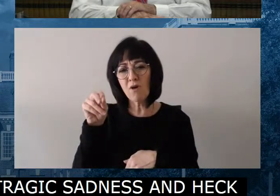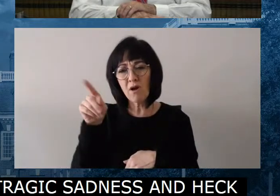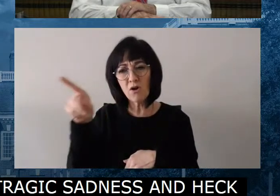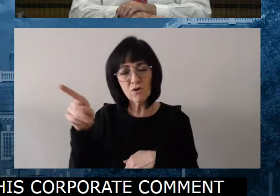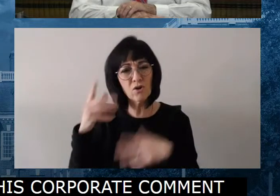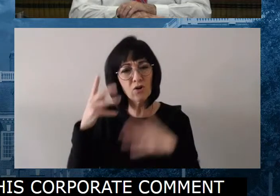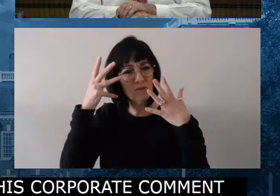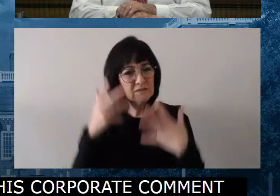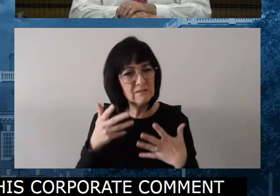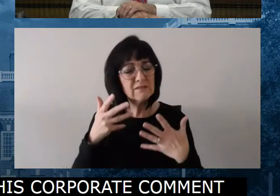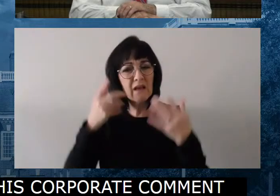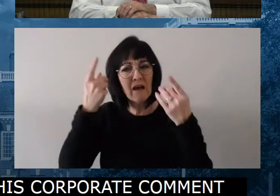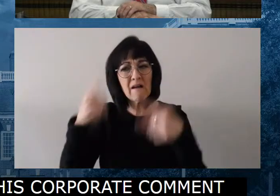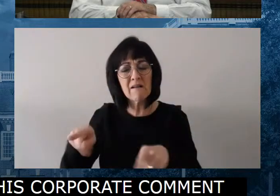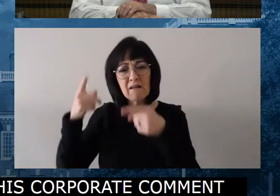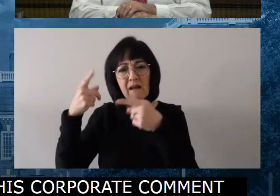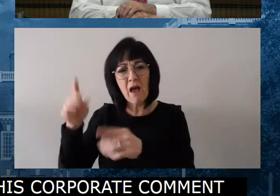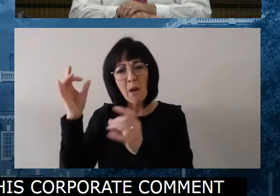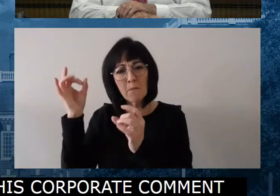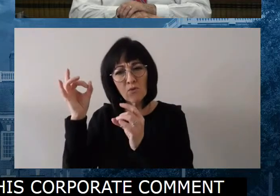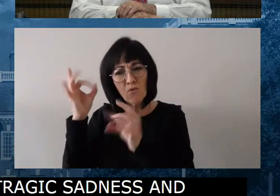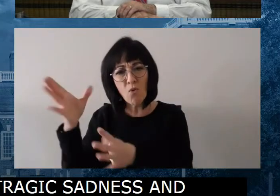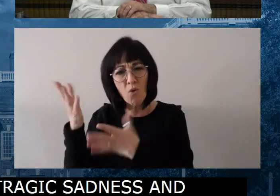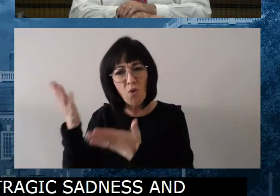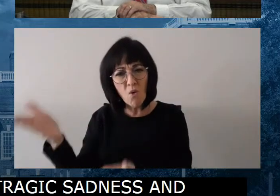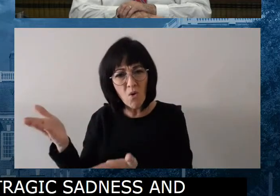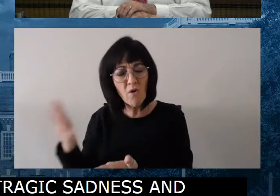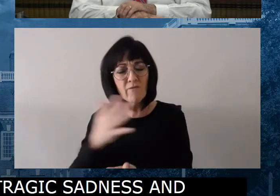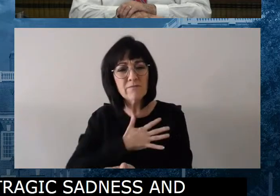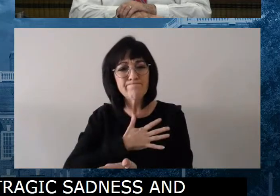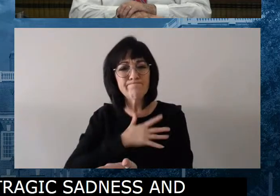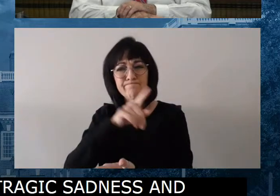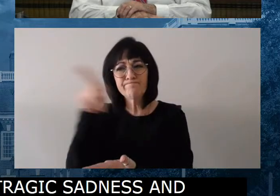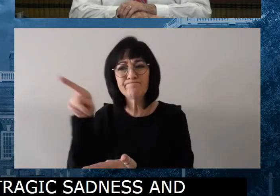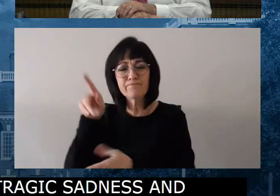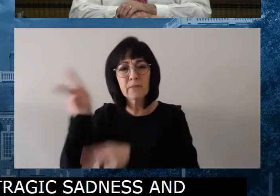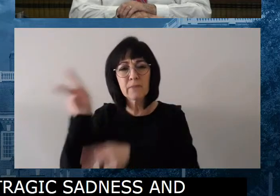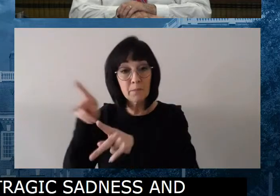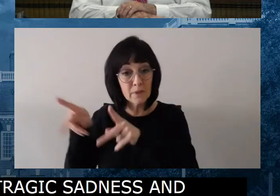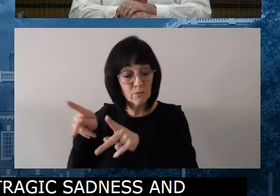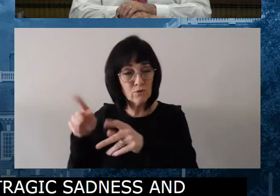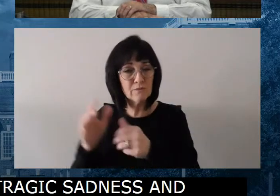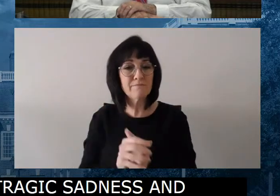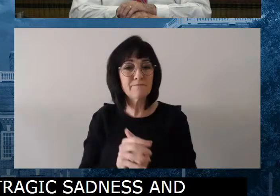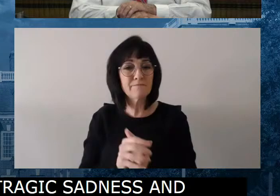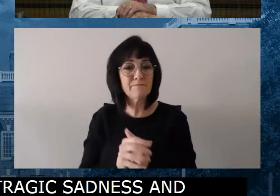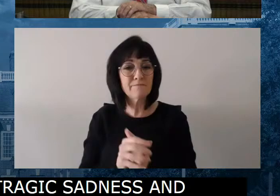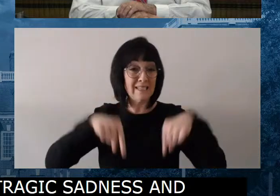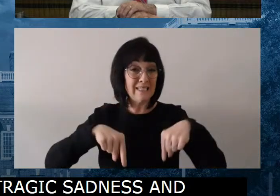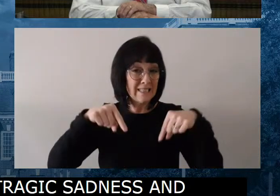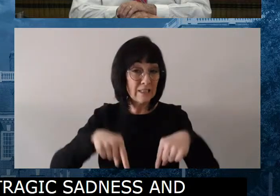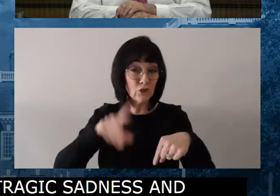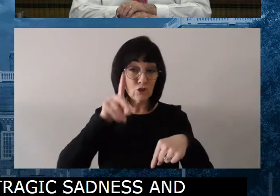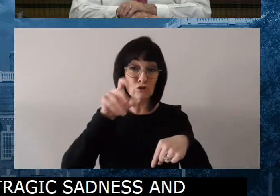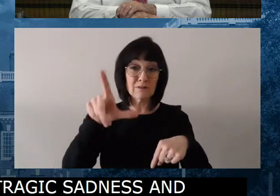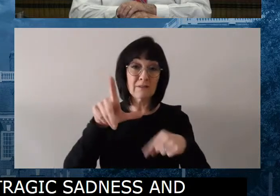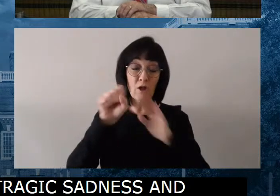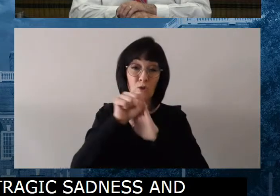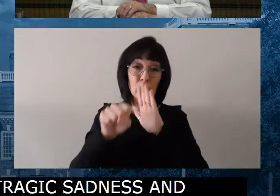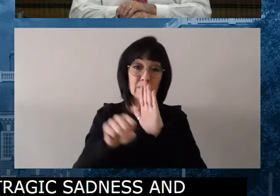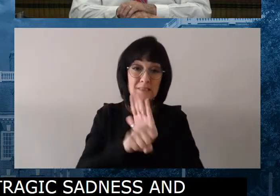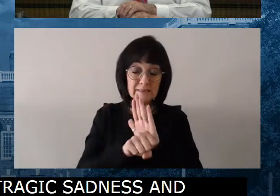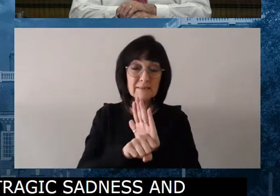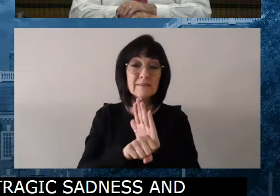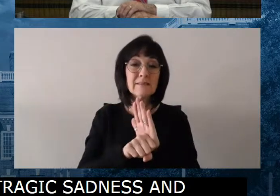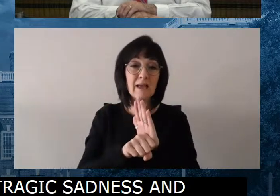to vaccinate Delawareans. That light at the end of the tunnel is getting brighter every day. I see the relief and hear the relief in